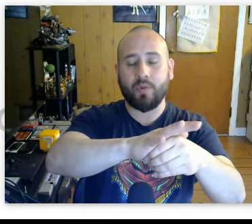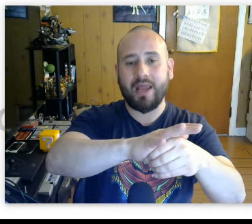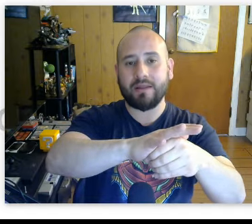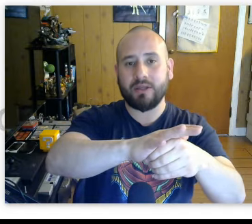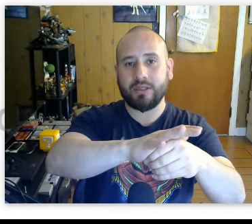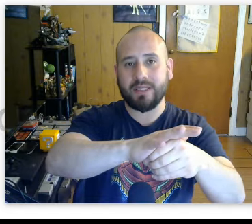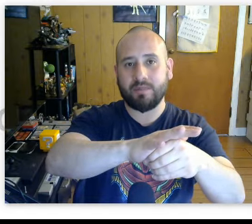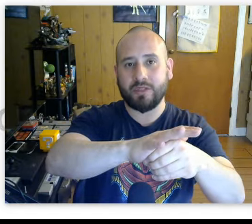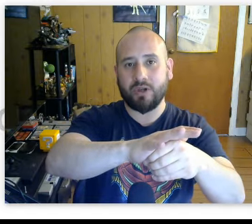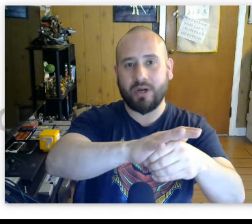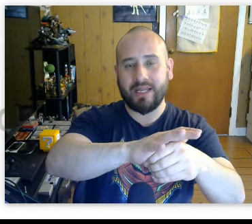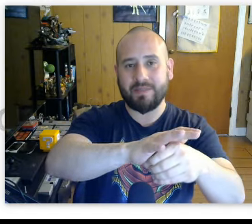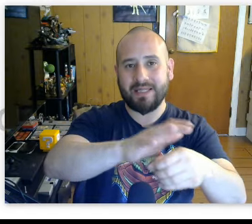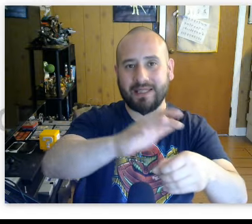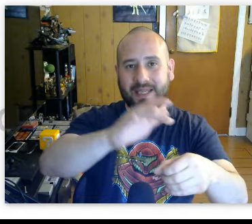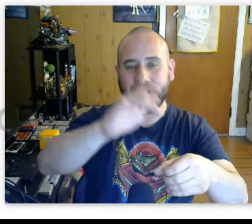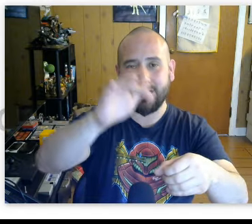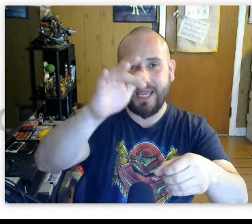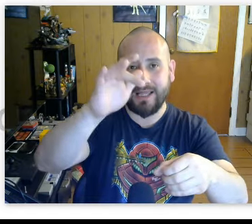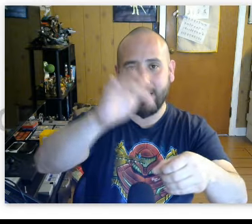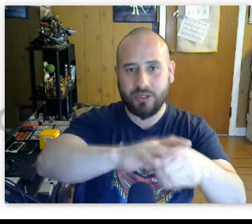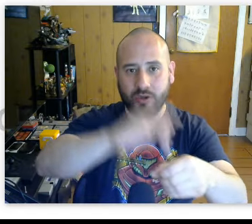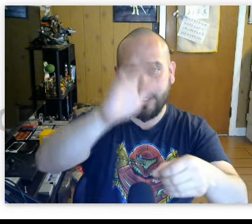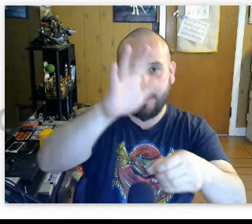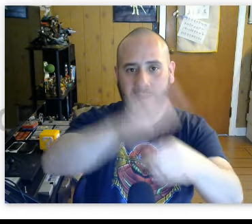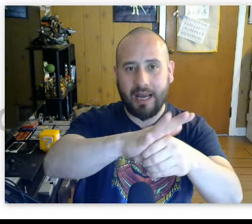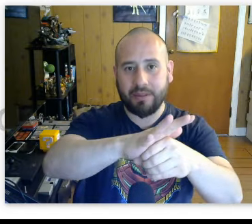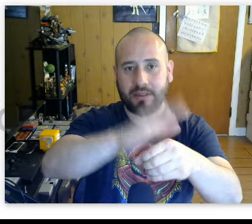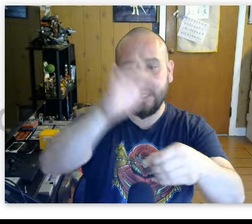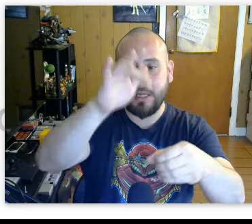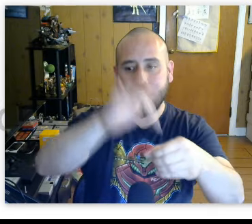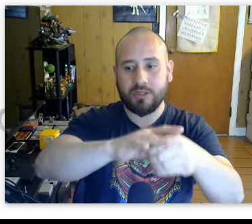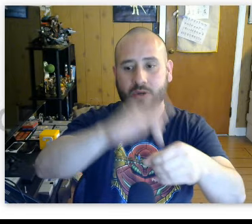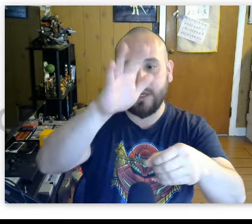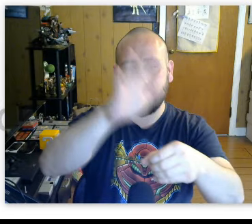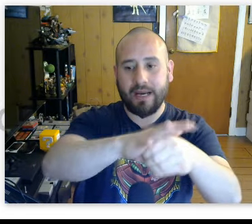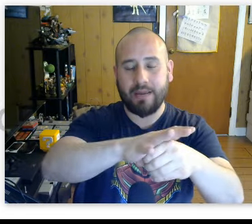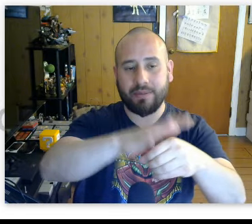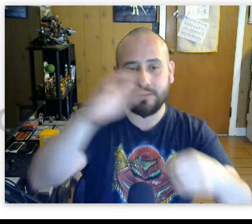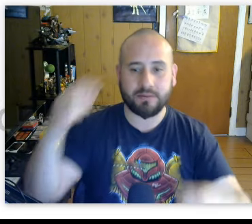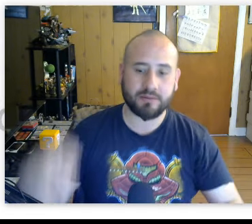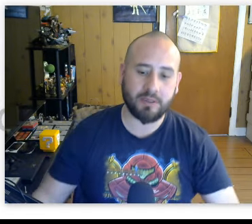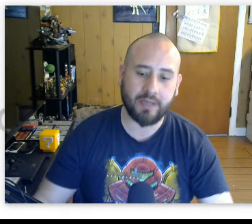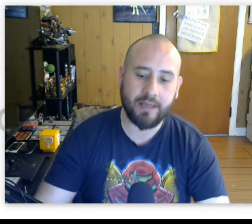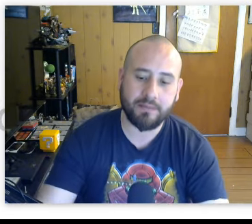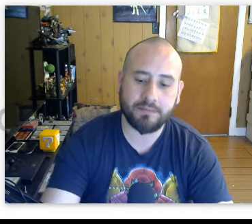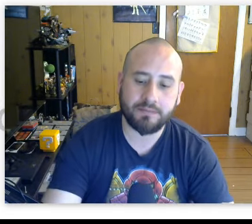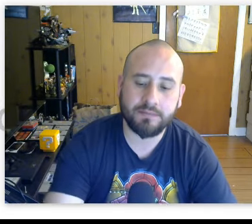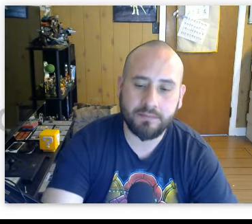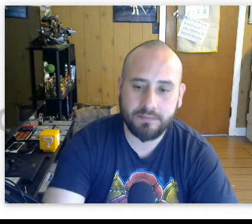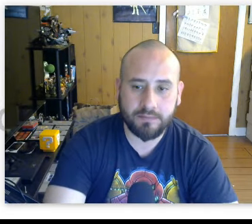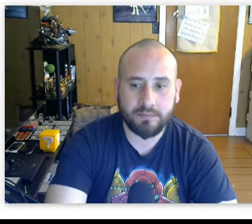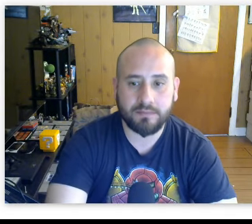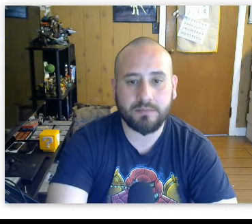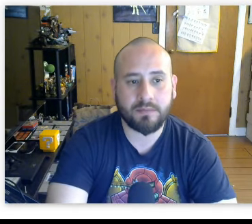The way I learned this and was taught it is basically like you're saying like soda pop, soda pop. Okay.